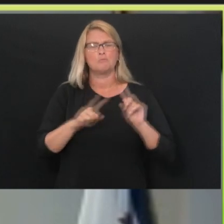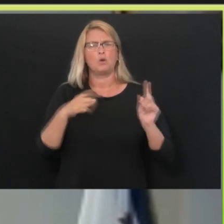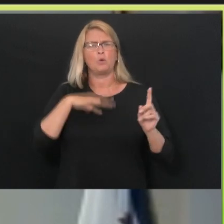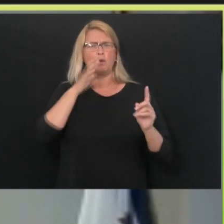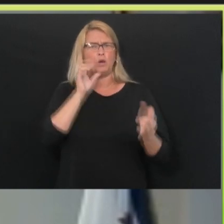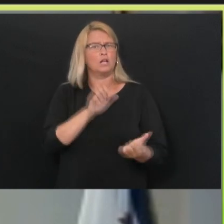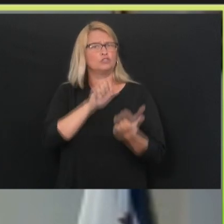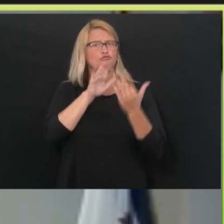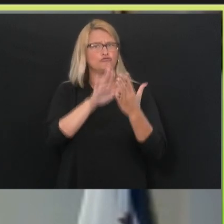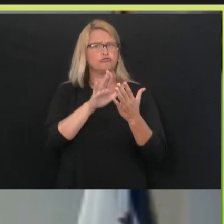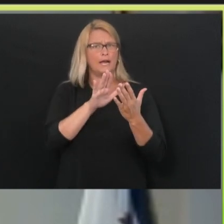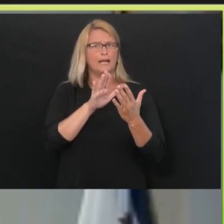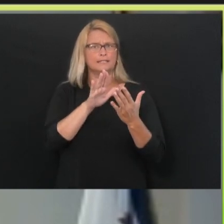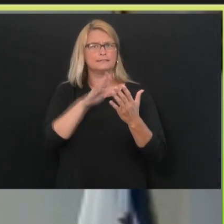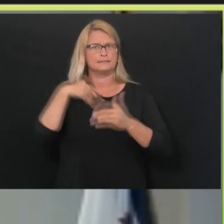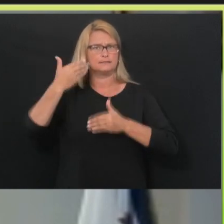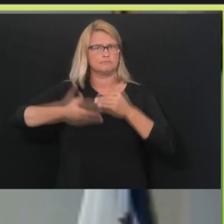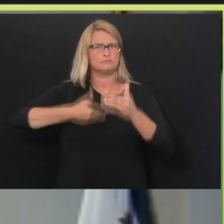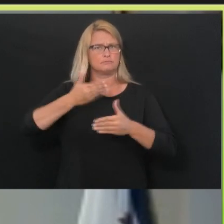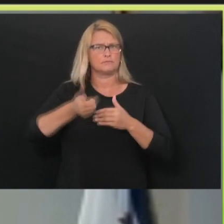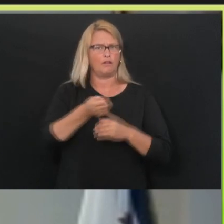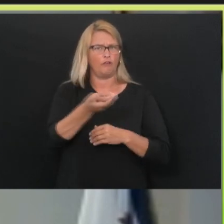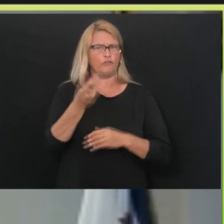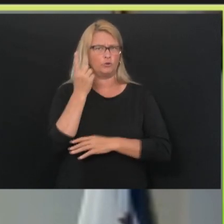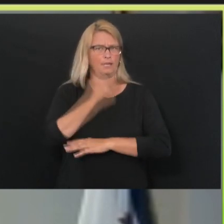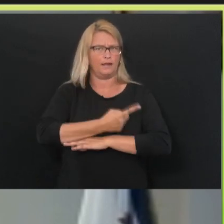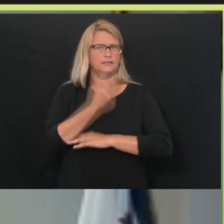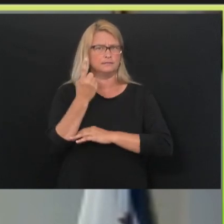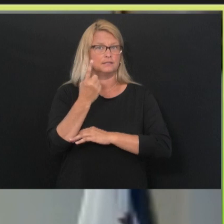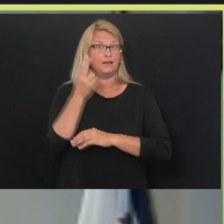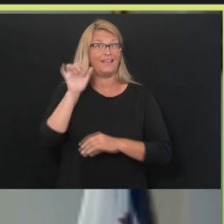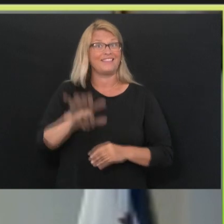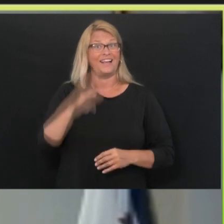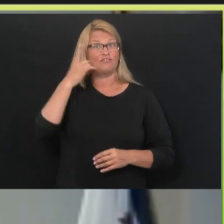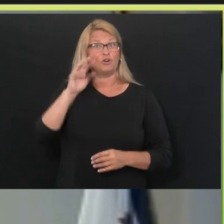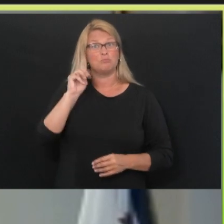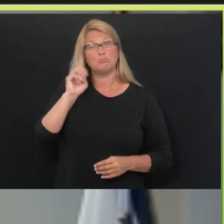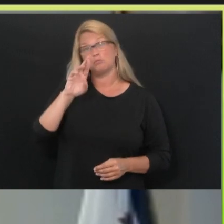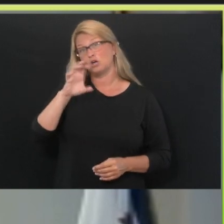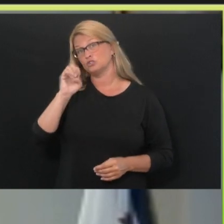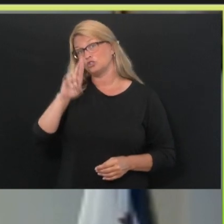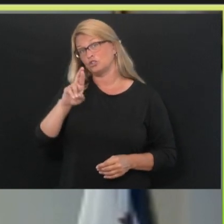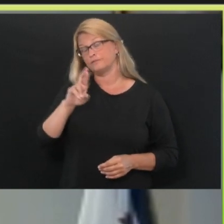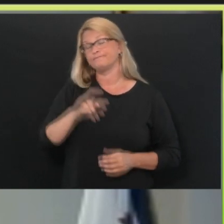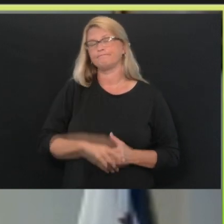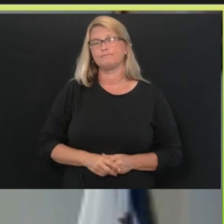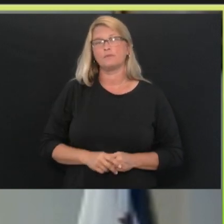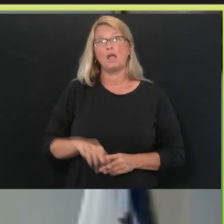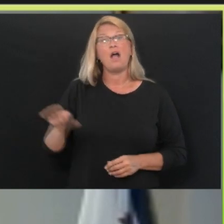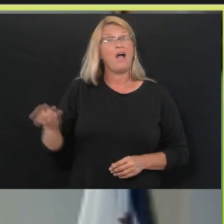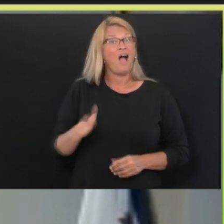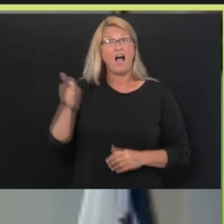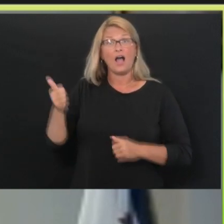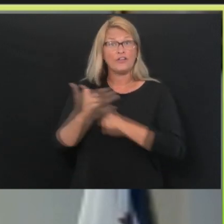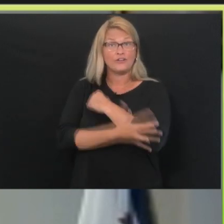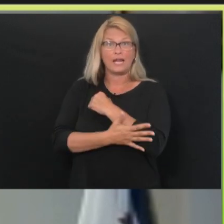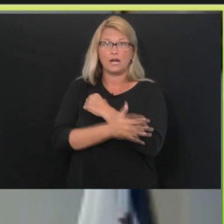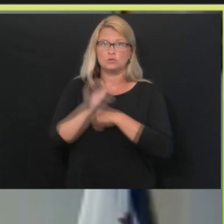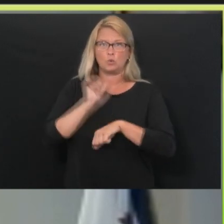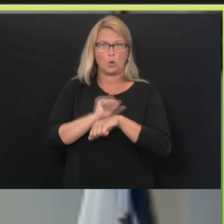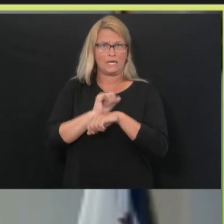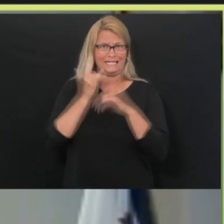those as the days go by. But that's for Mercer County. As far as the other counties, we are working diligently with trying to